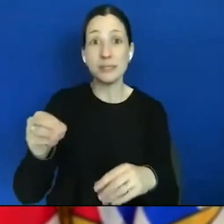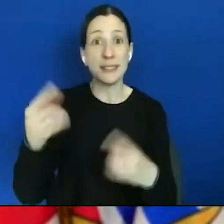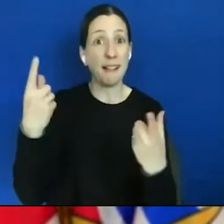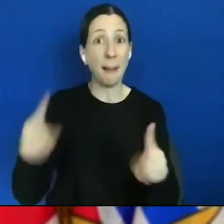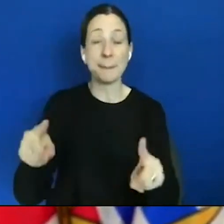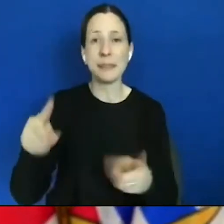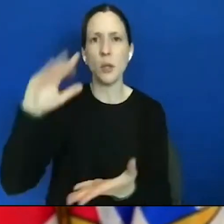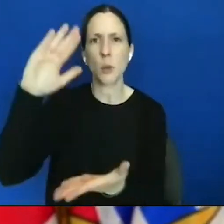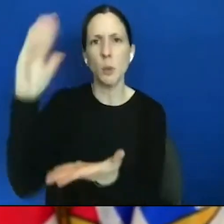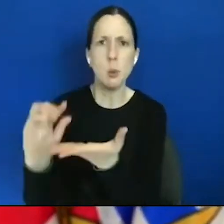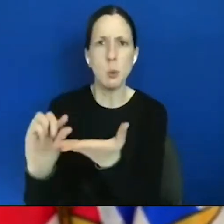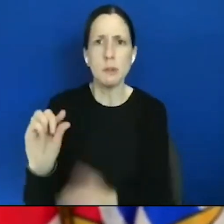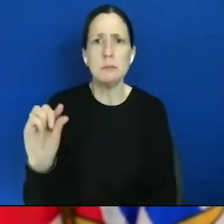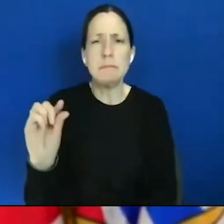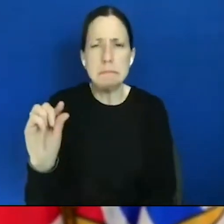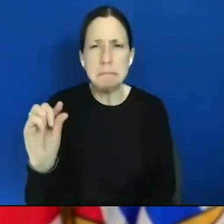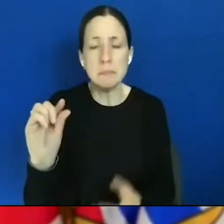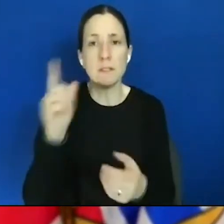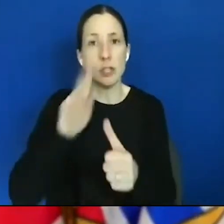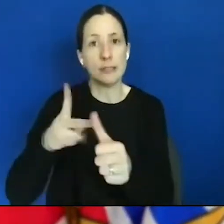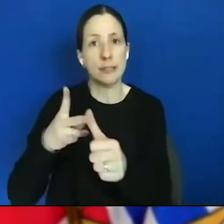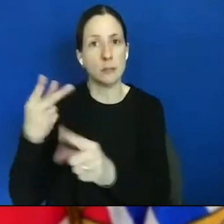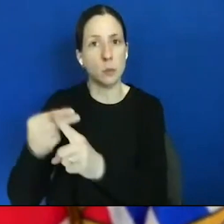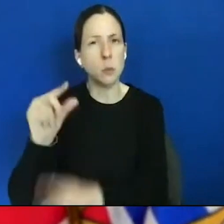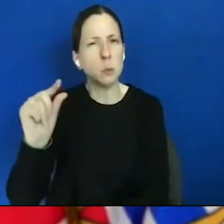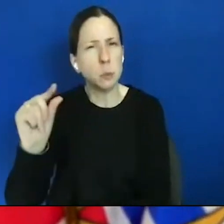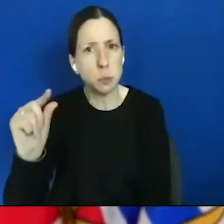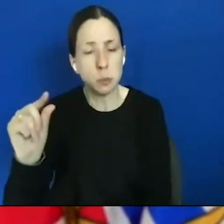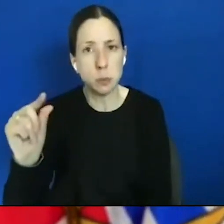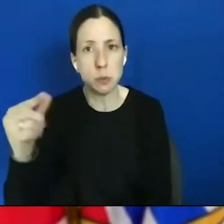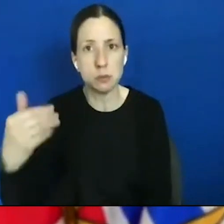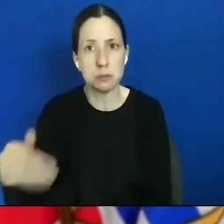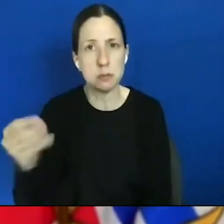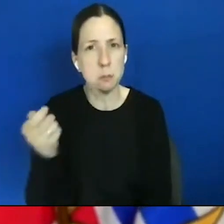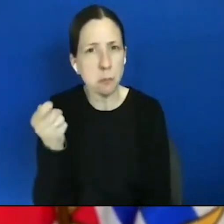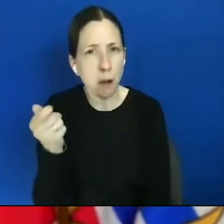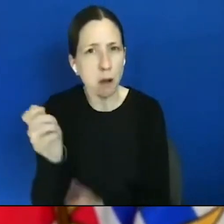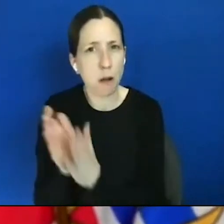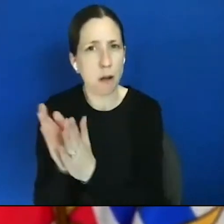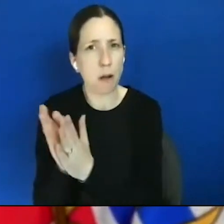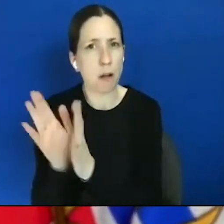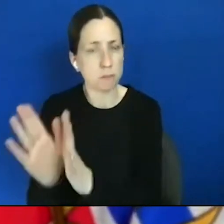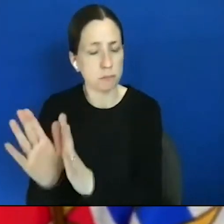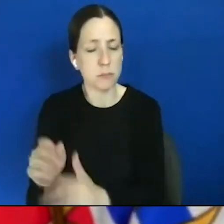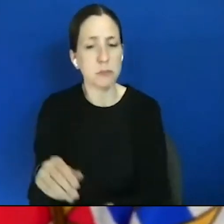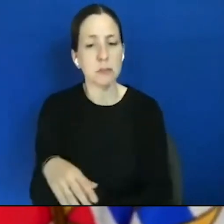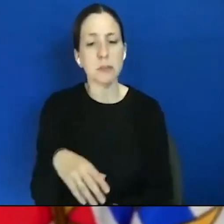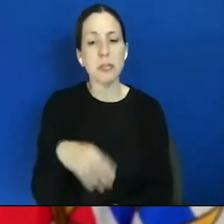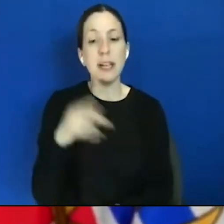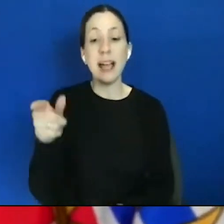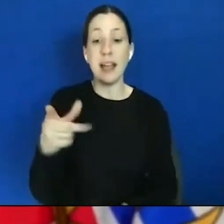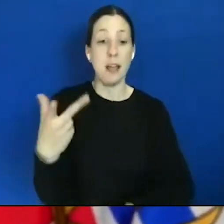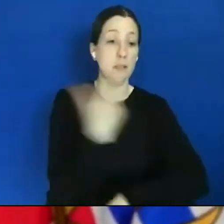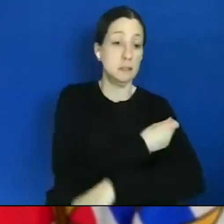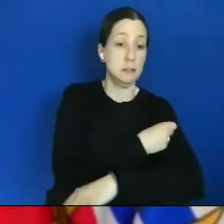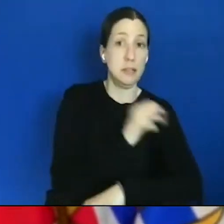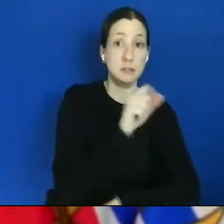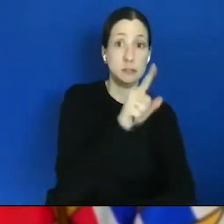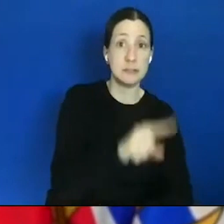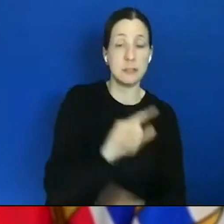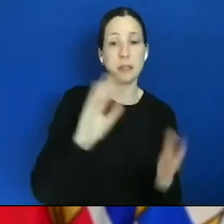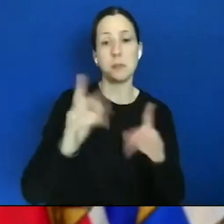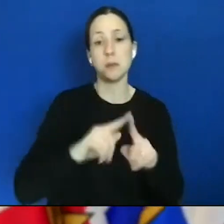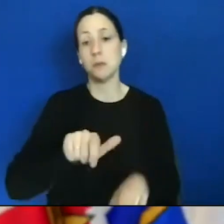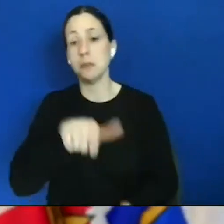the vaccine effectiveness, the real-world effectiveness of how well the vaccine works to protect you, is just as good